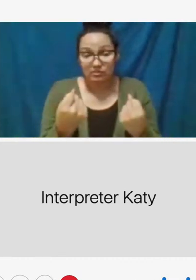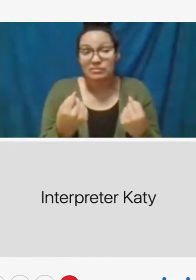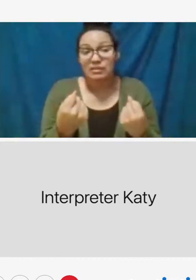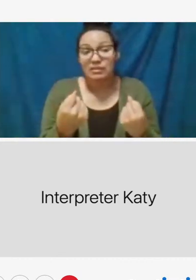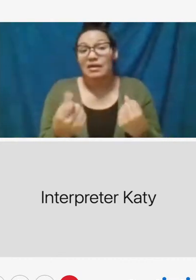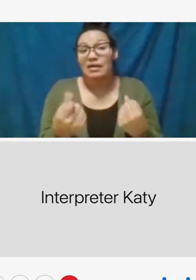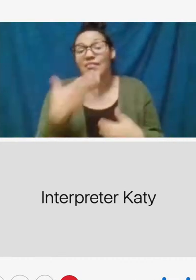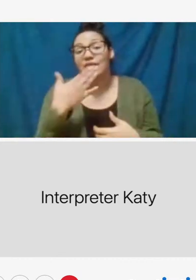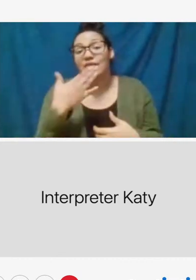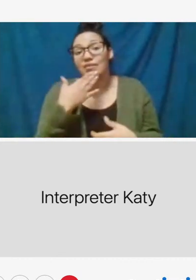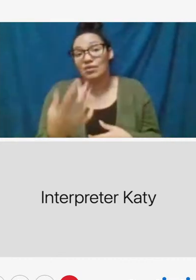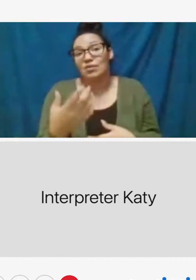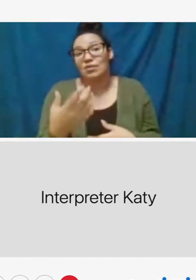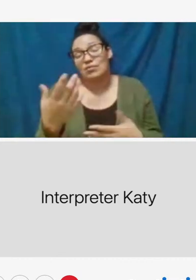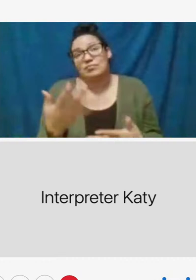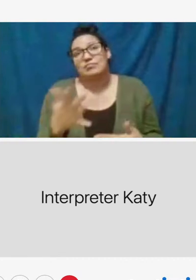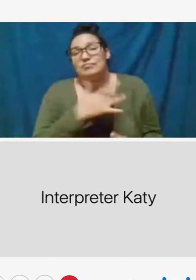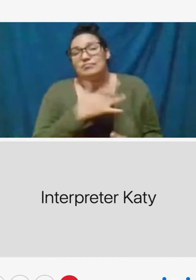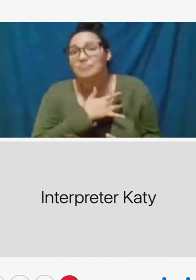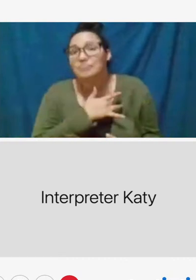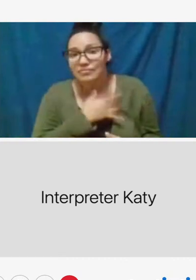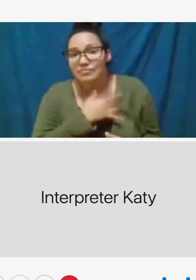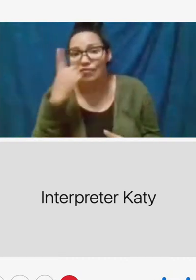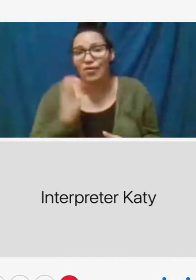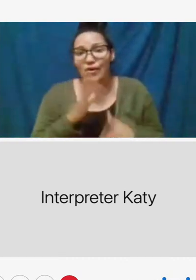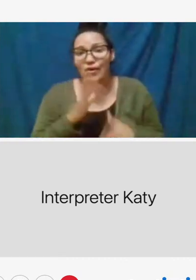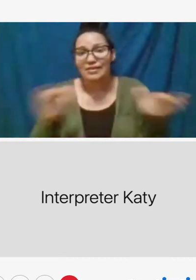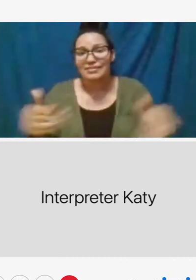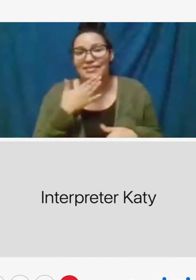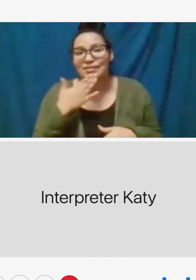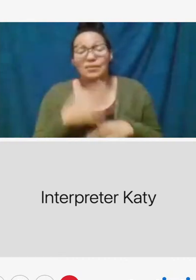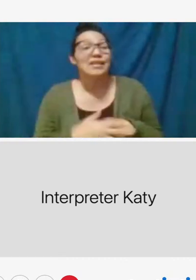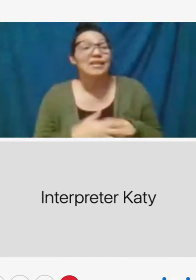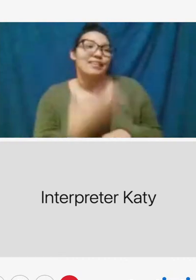heart for doing that for our children thank you thank